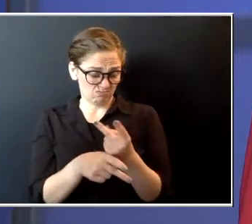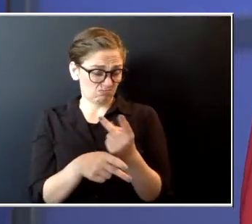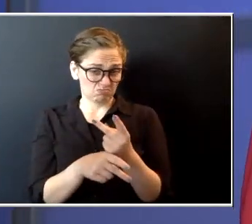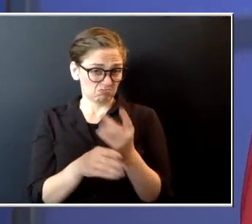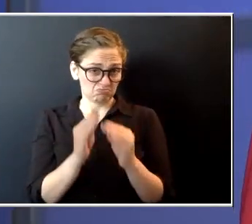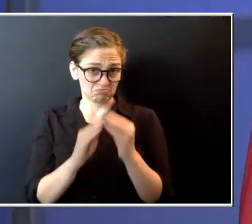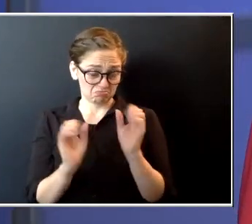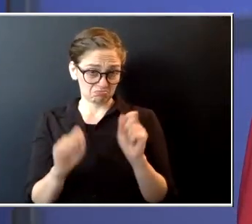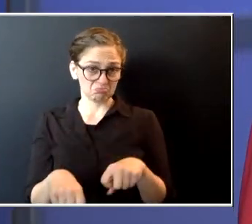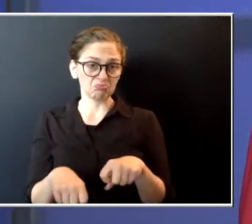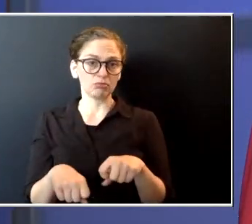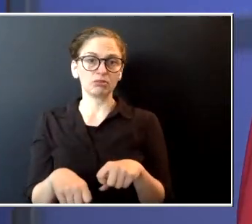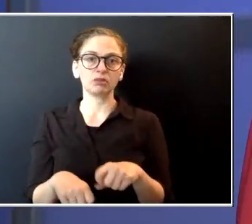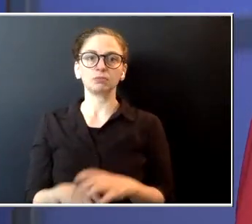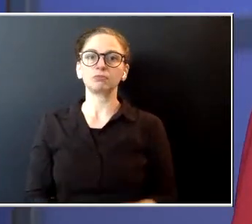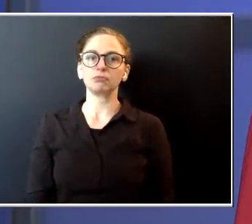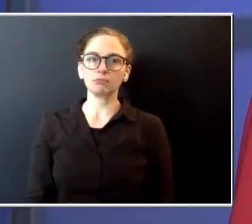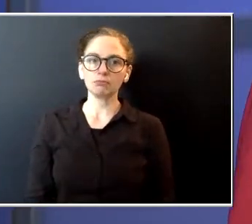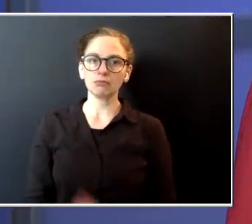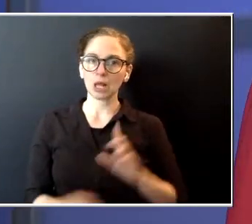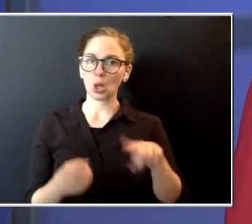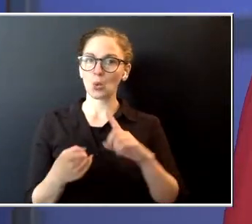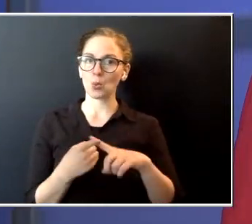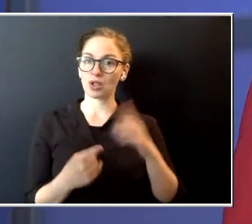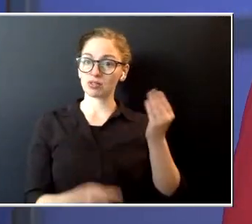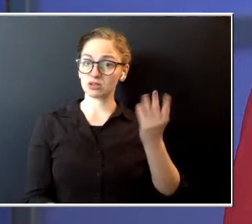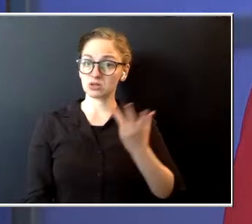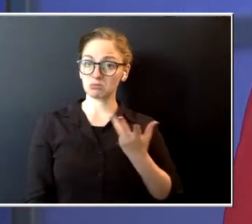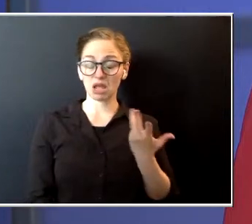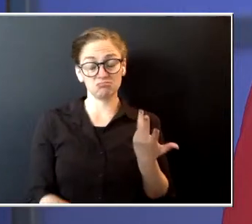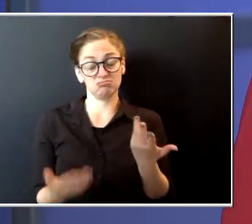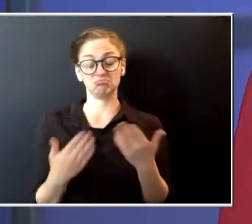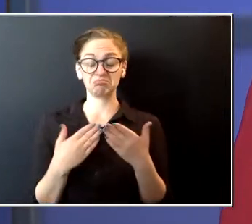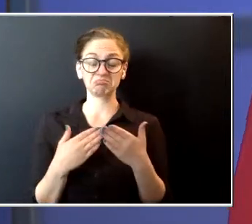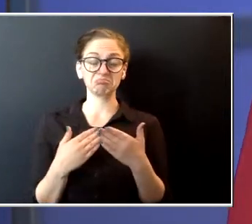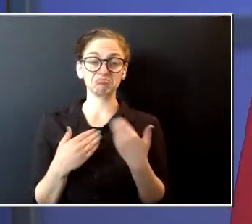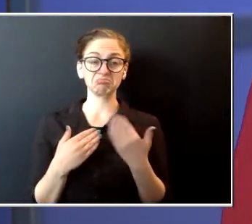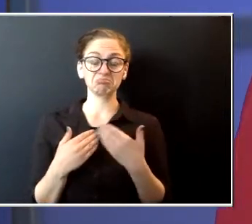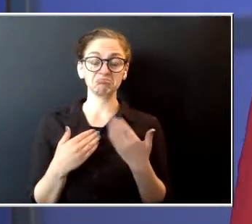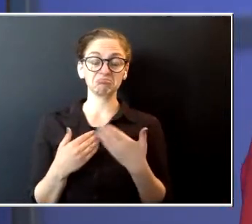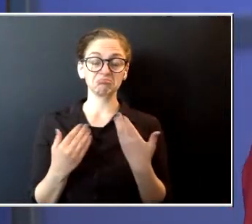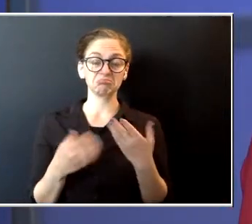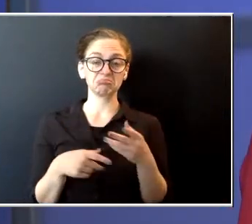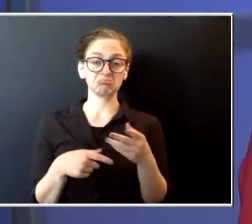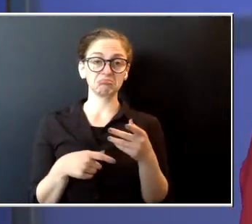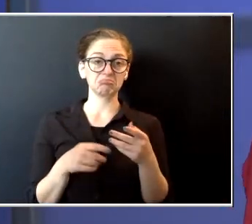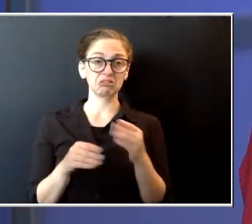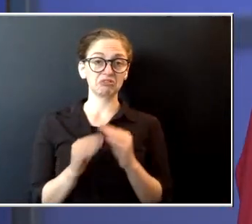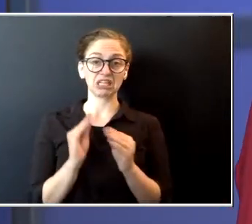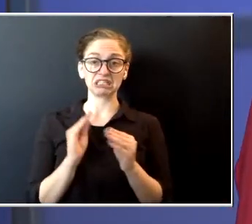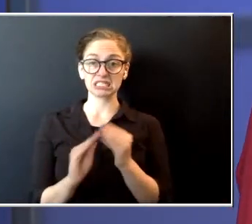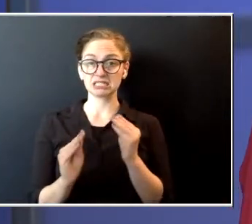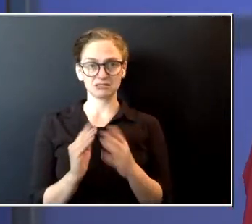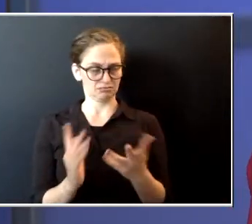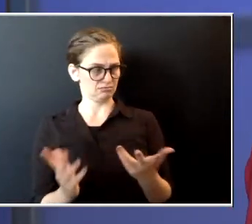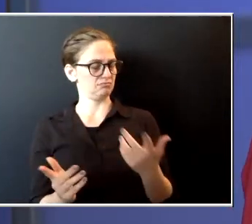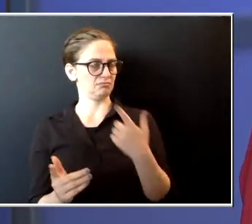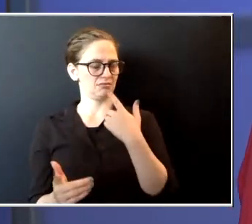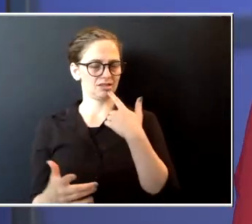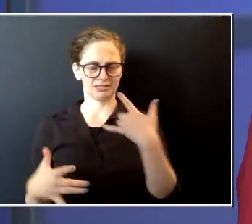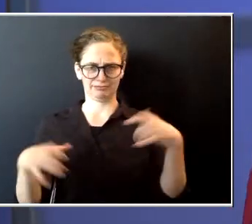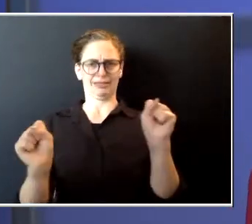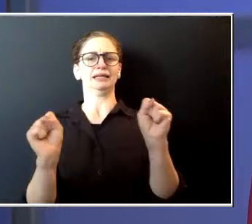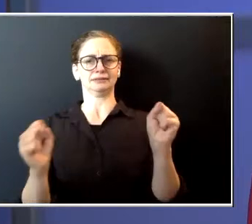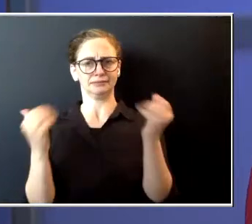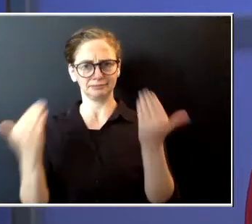that it was a pretty easy situation to fix, from my view, I said, let's do it. And